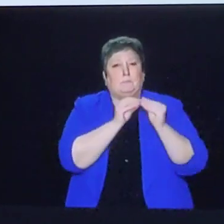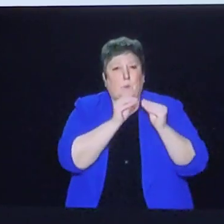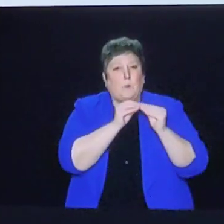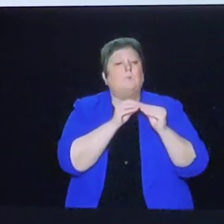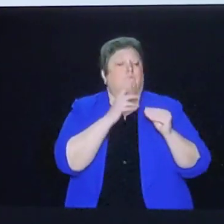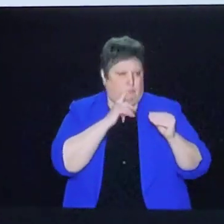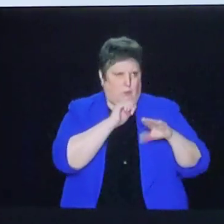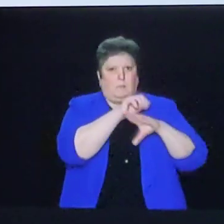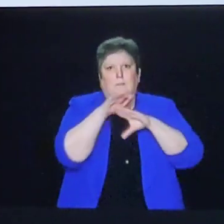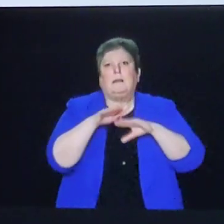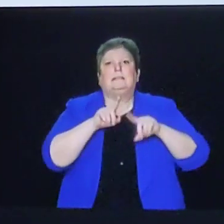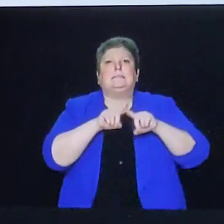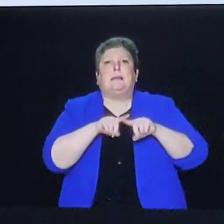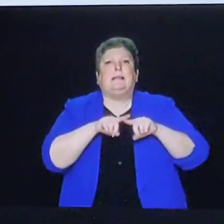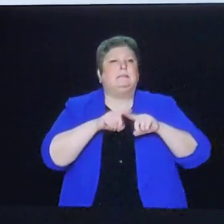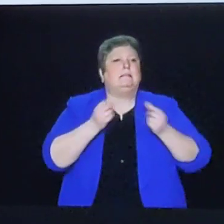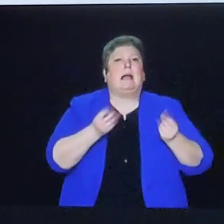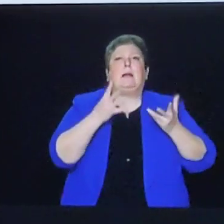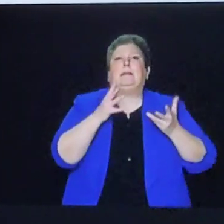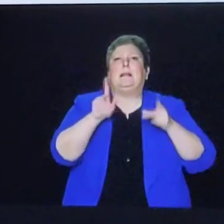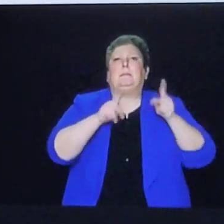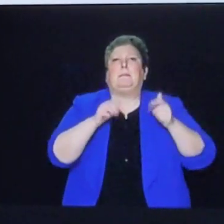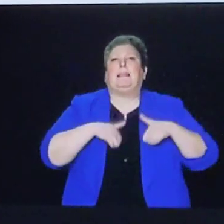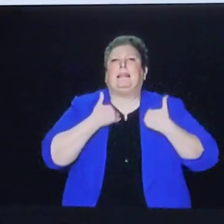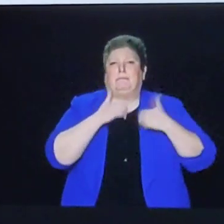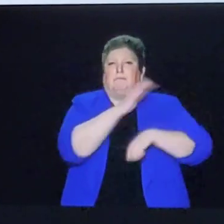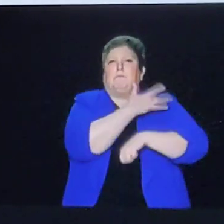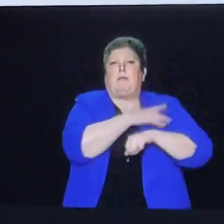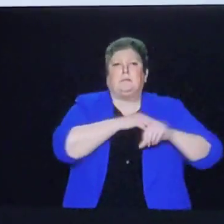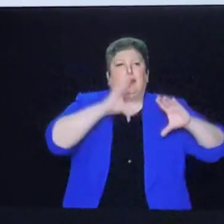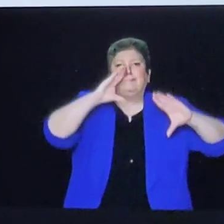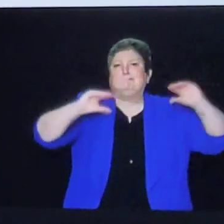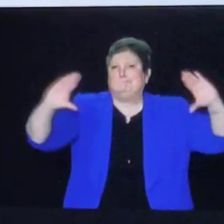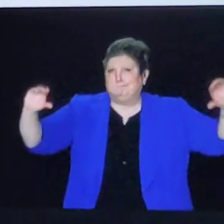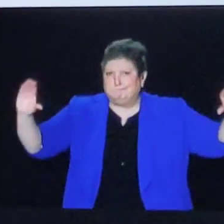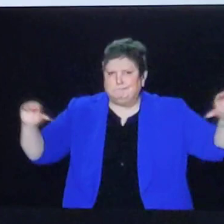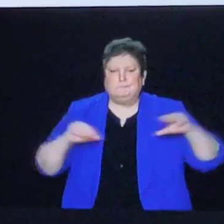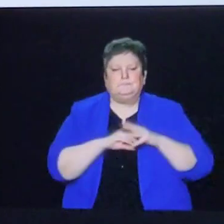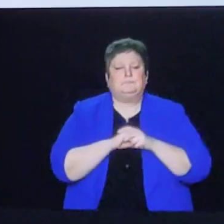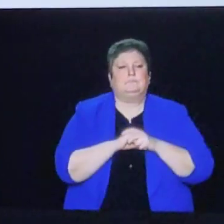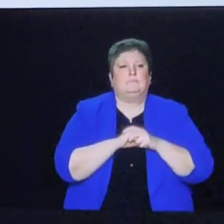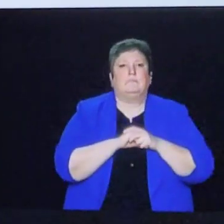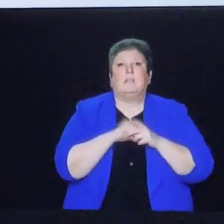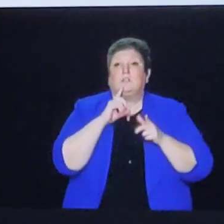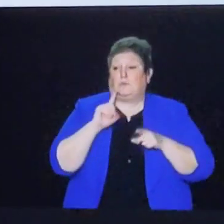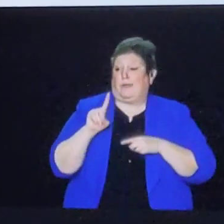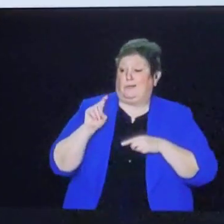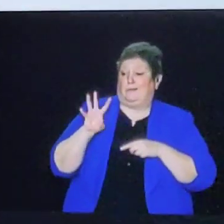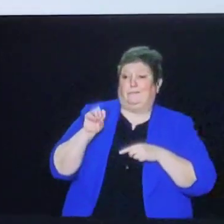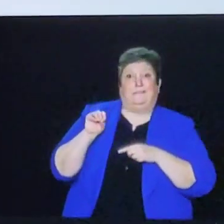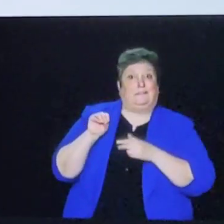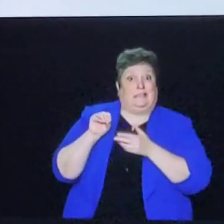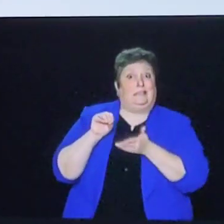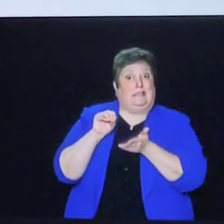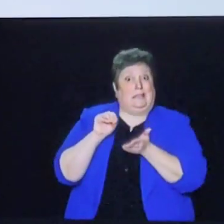a per capita basis. These 150 million new rapid tests for January